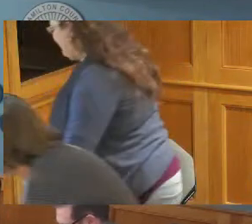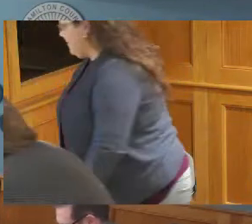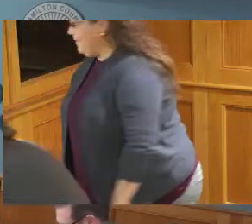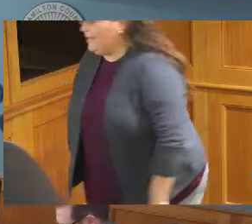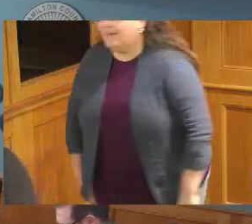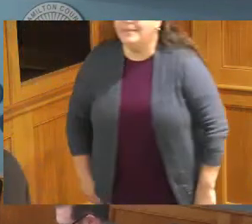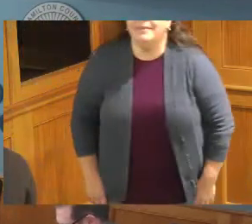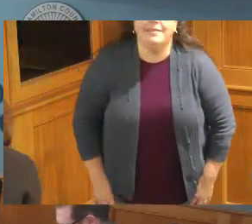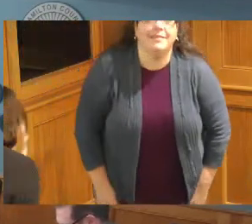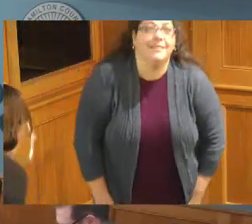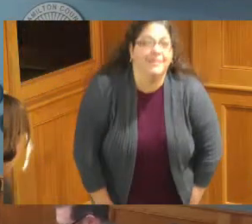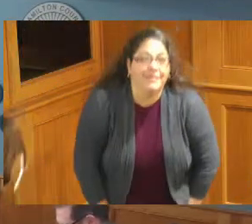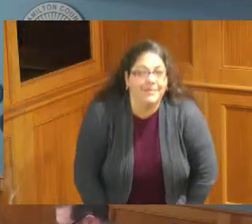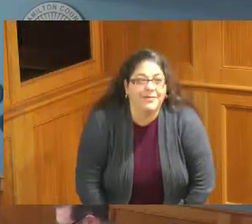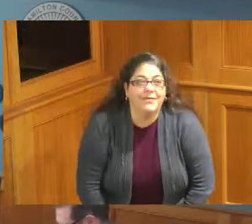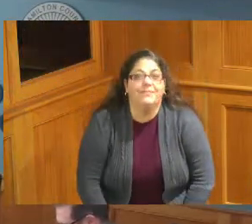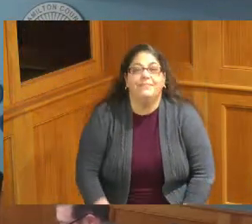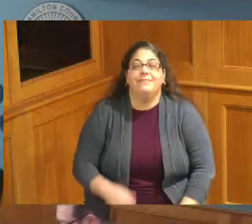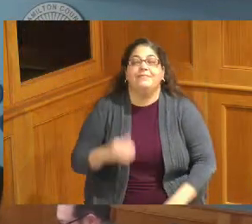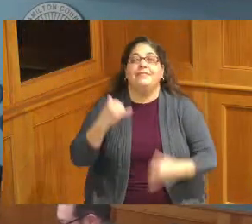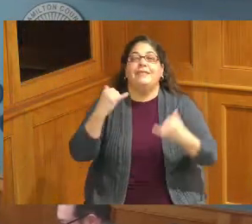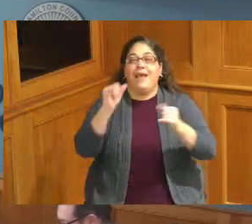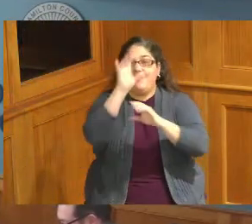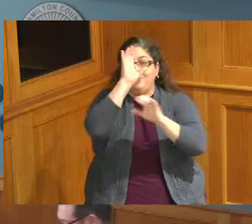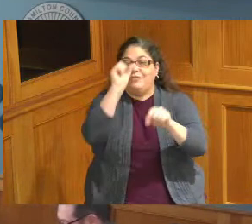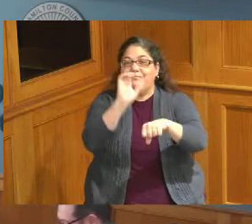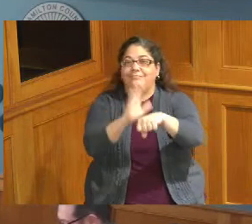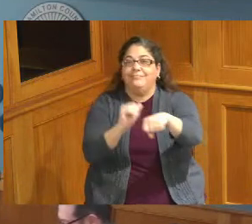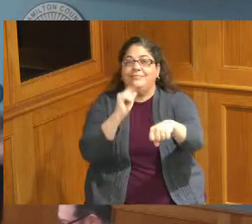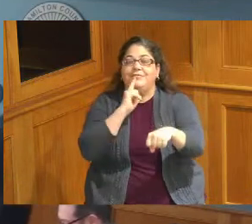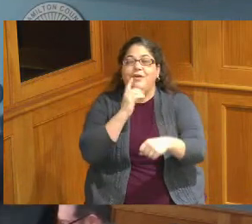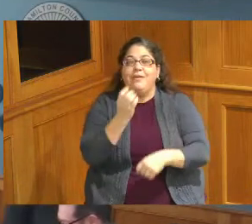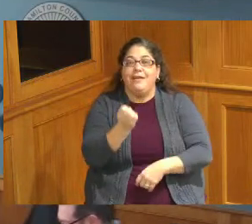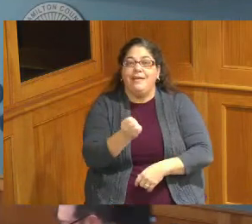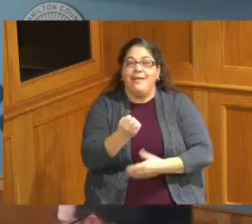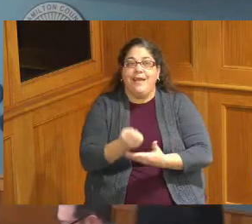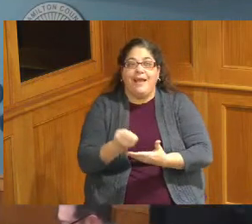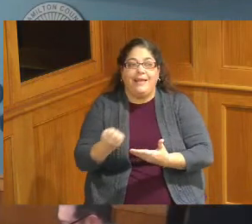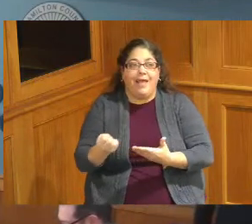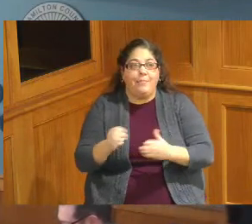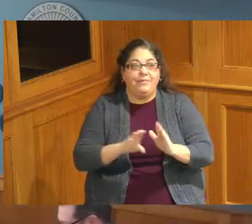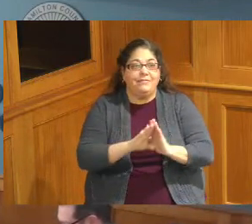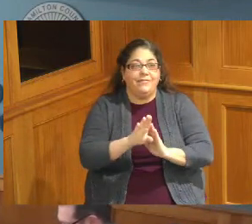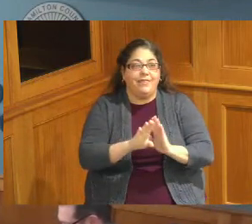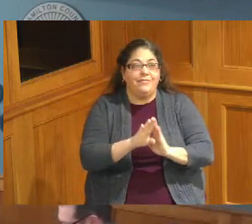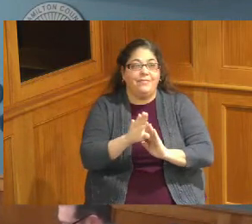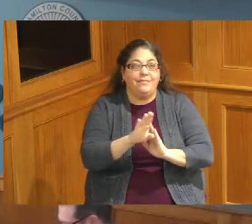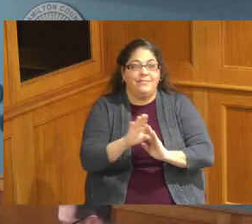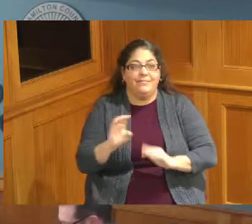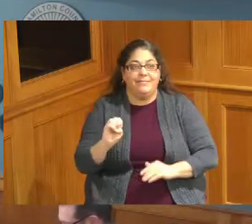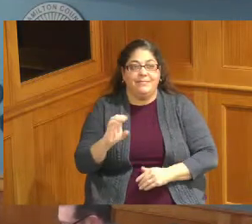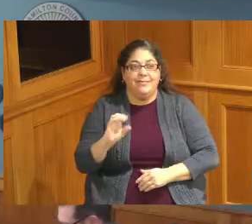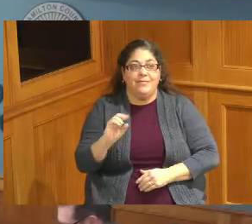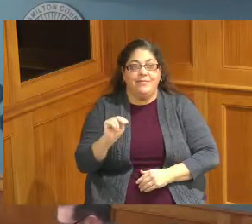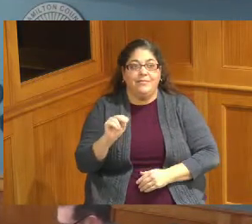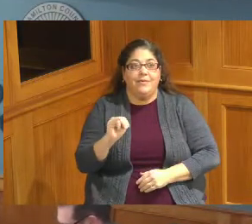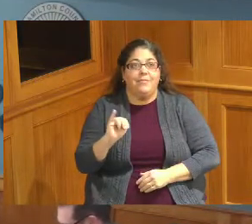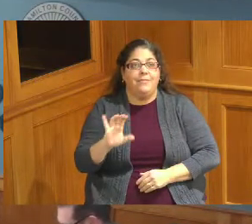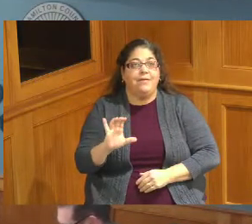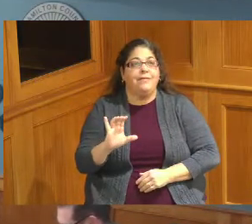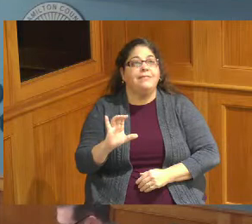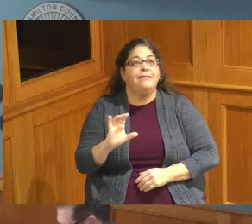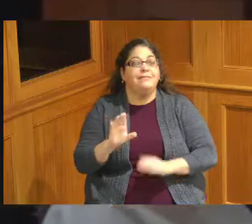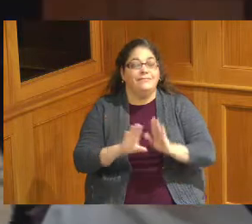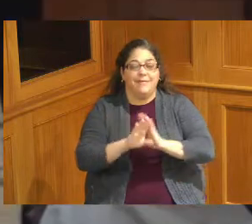presentation is economic development. Good afternoon, Commissioners. Good afternoon. I'm happy to be here today to give you an overview of